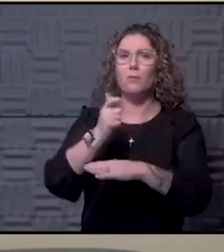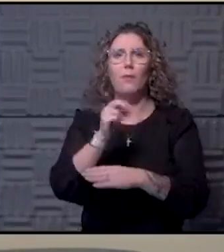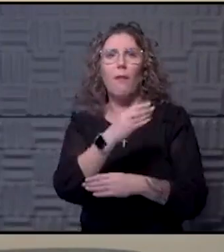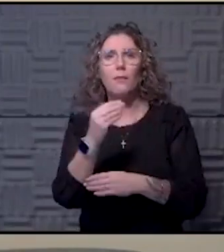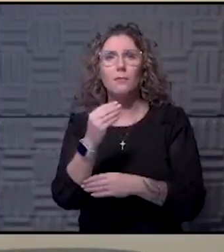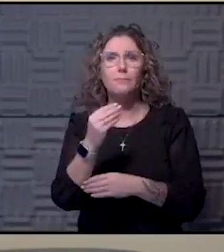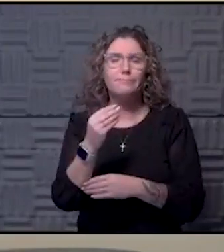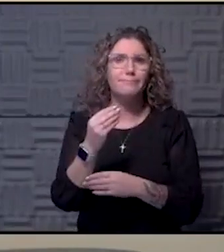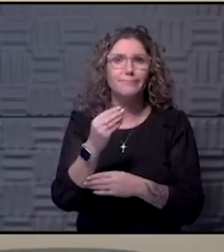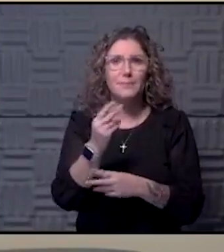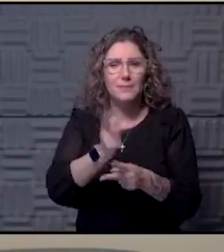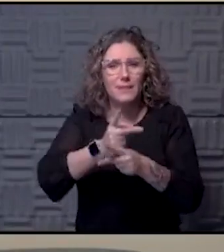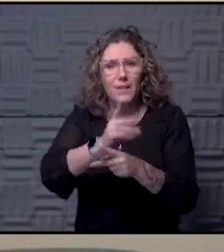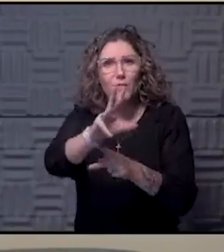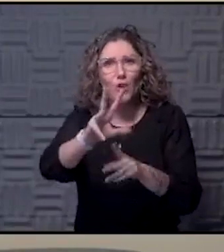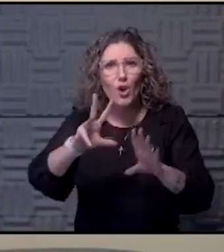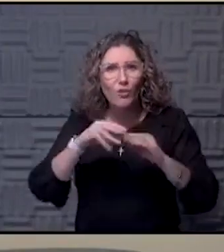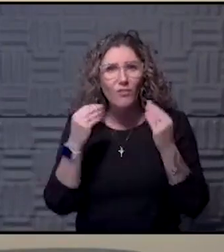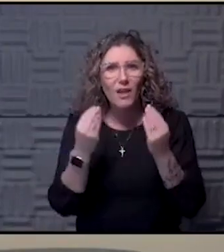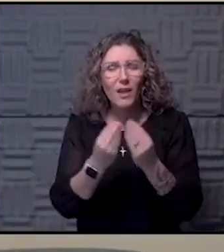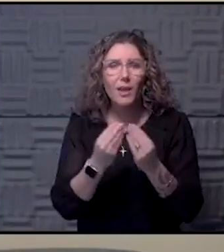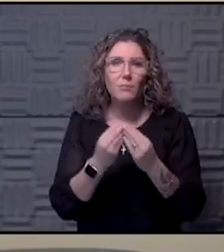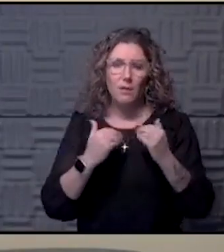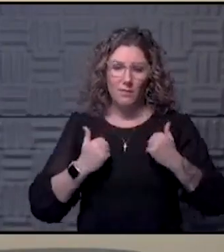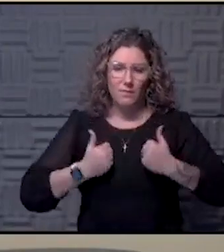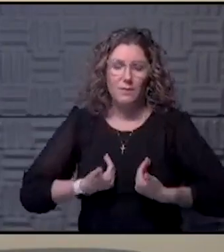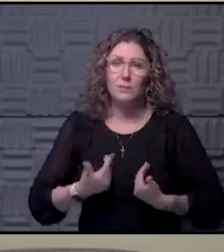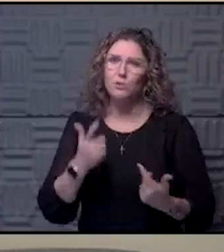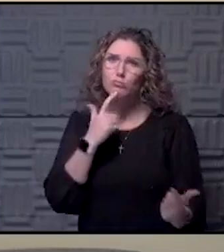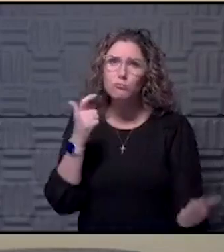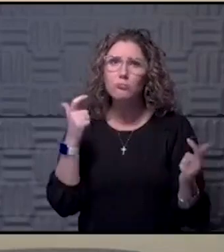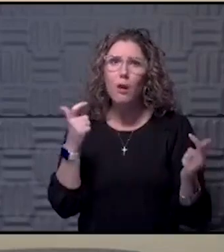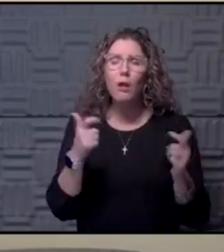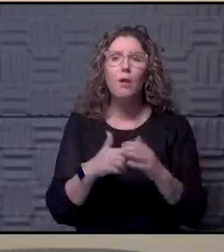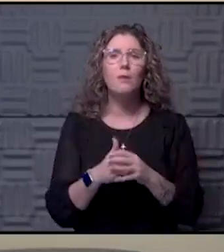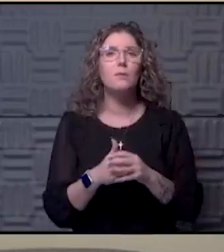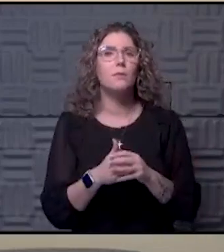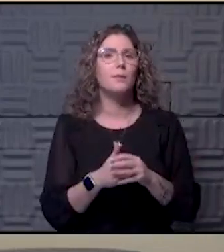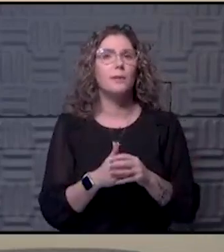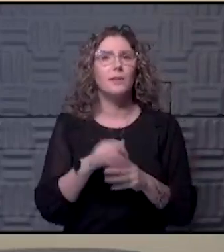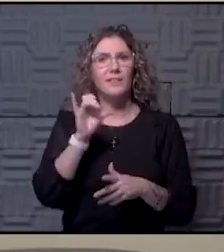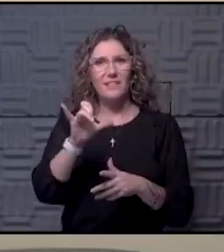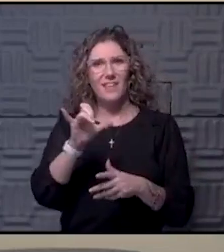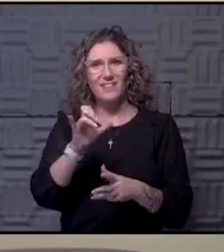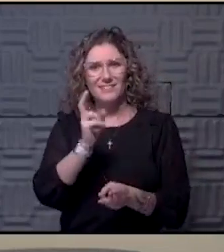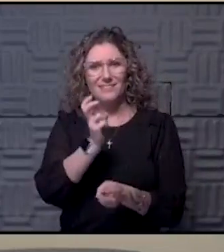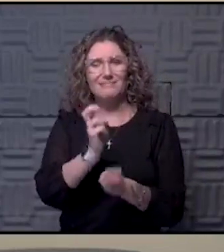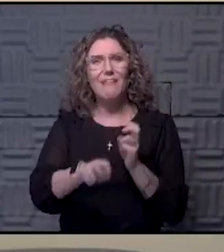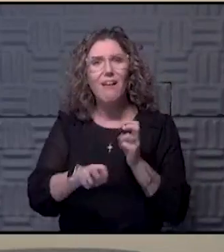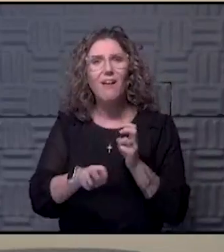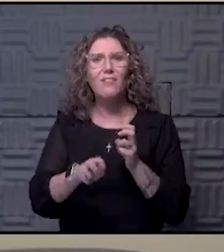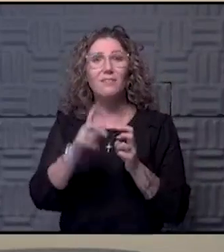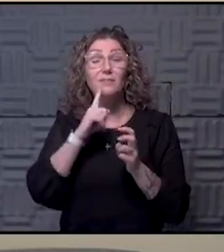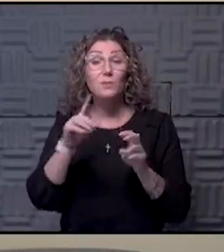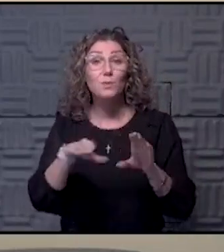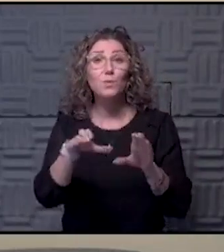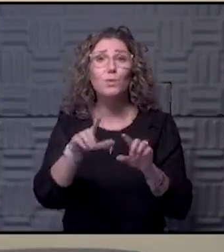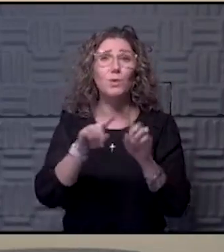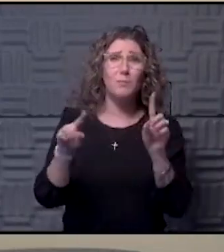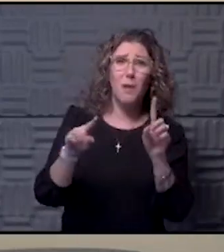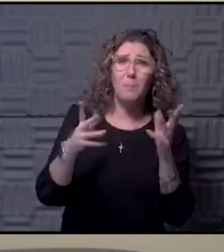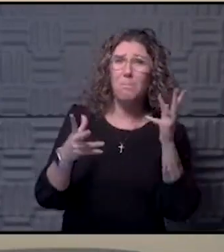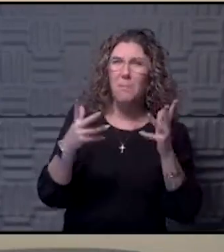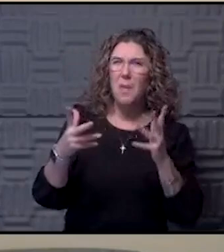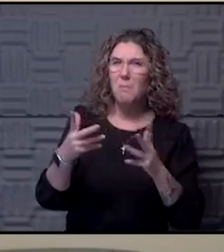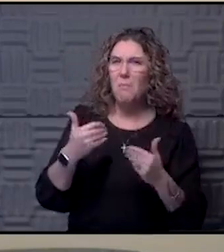family responsibilities and that sort of thing. So fatigue is a big one, and that one's hard to treat. But we're going to, we have some tools. Maybe we can